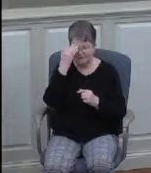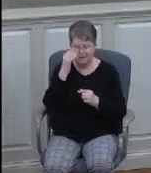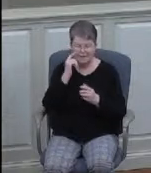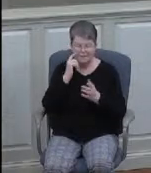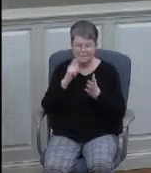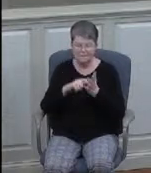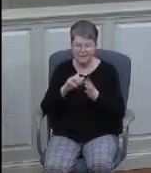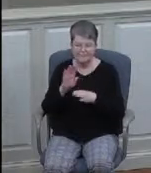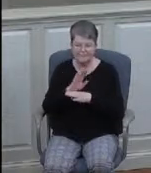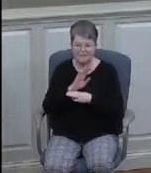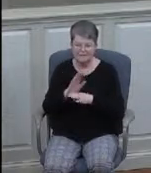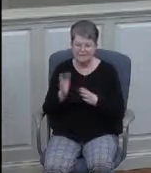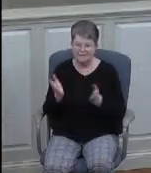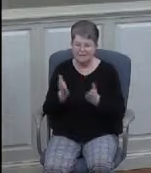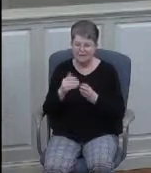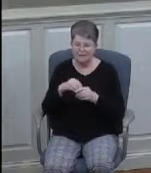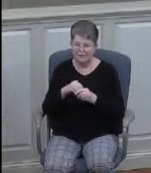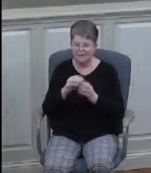a business here in the community